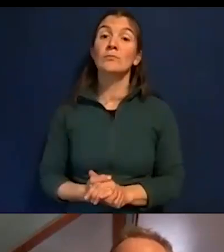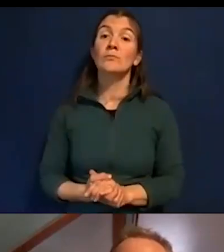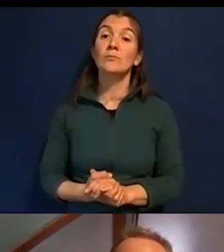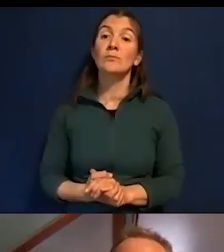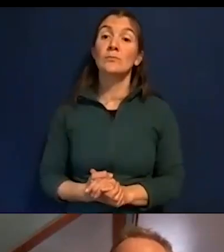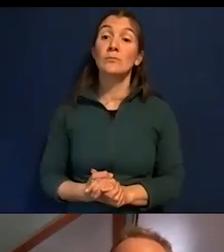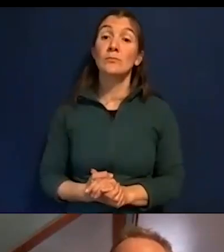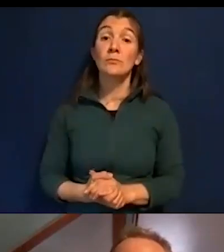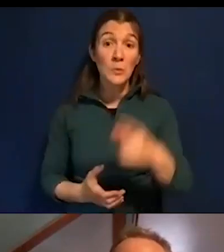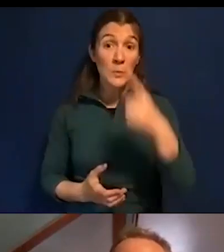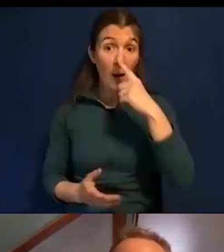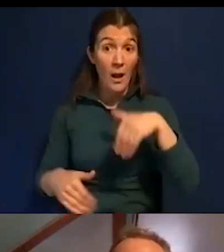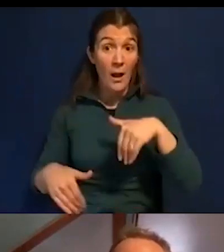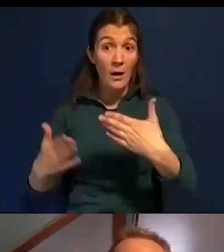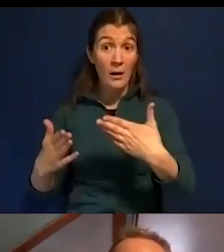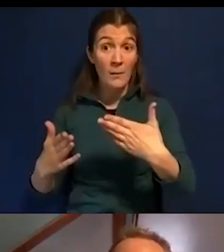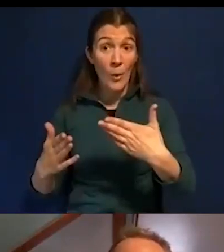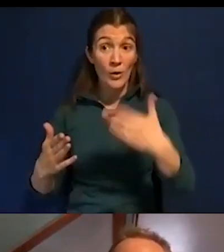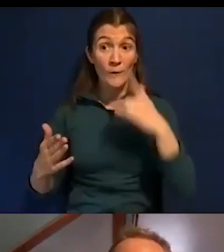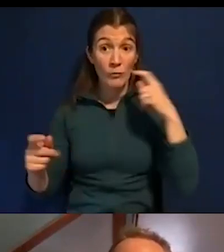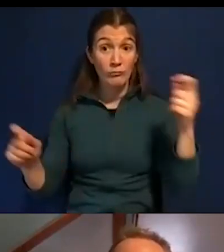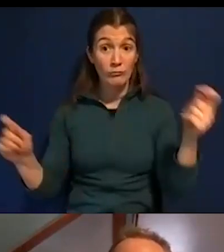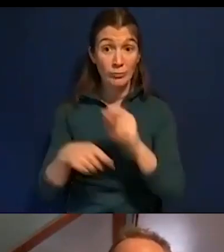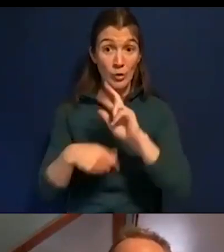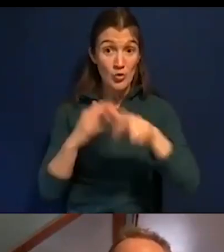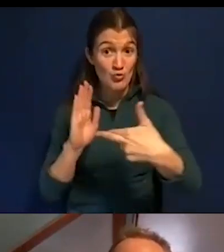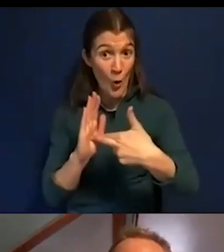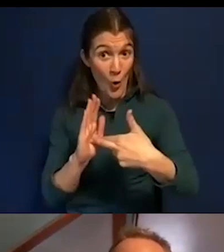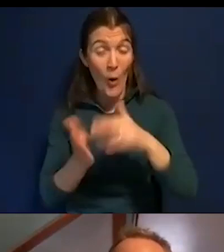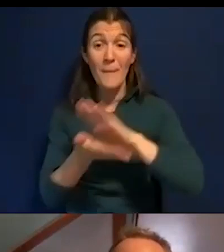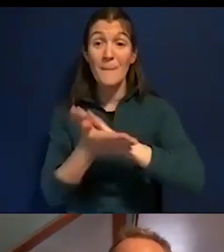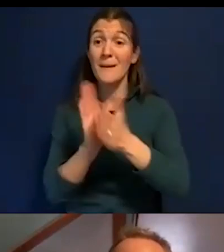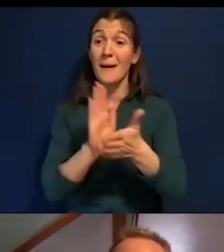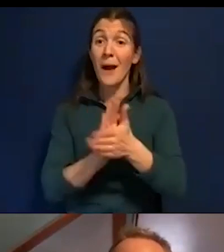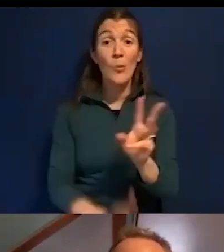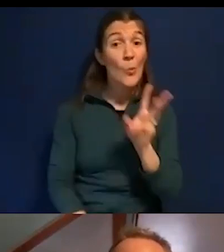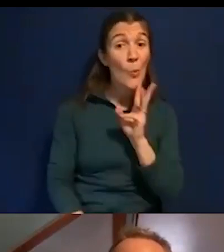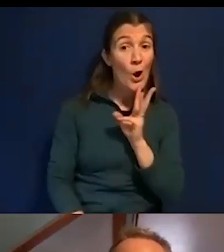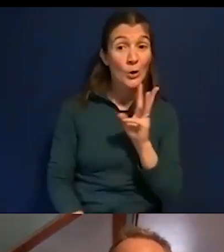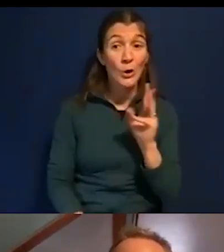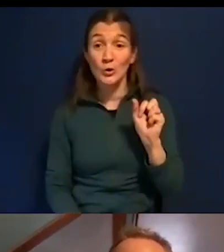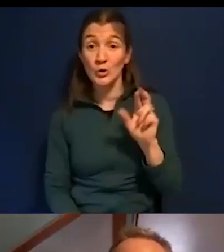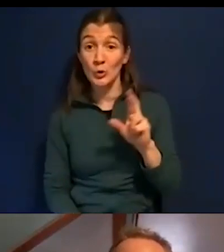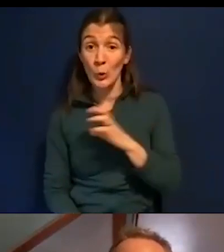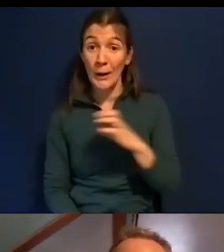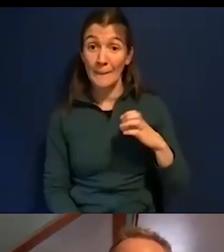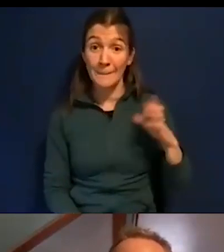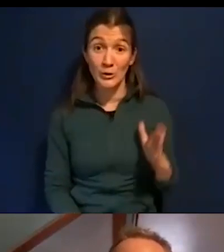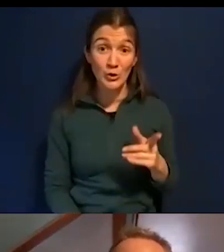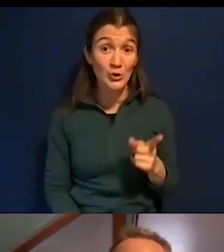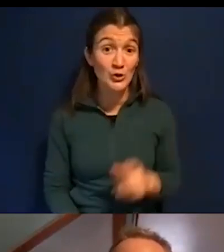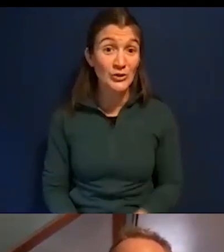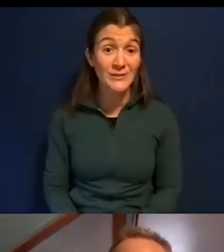Would someone like to make a motion so that we can convene as Water and Sewer Commissioners?